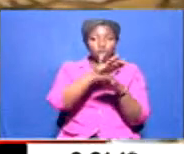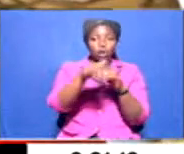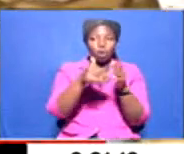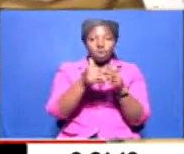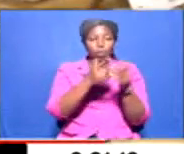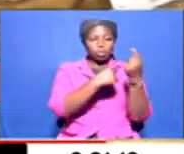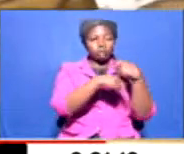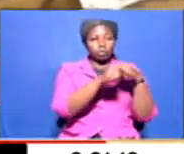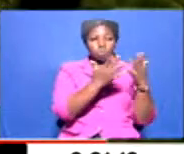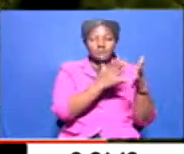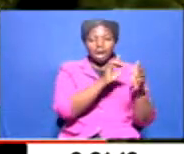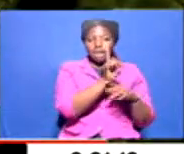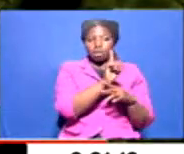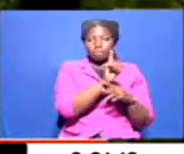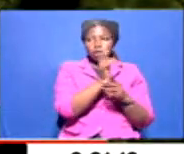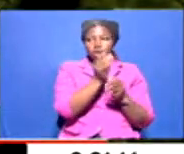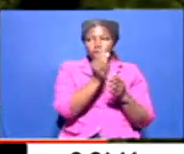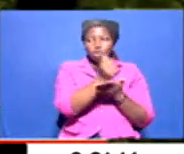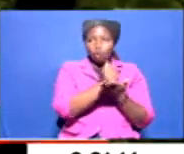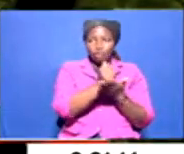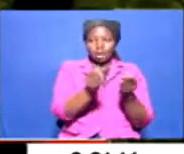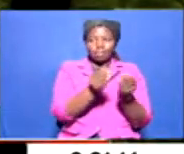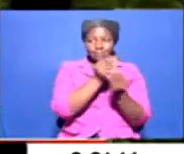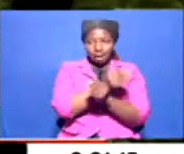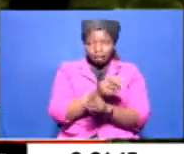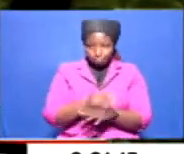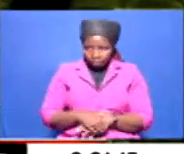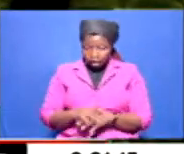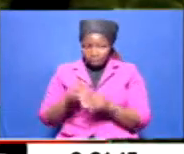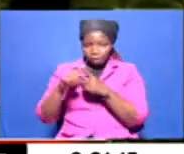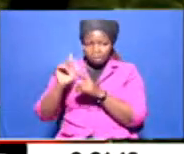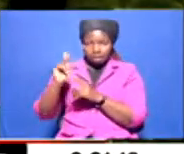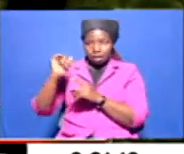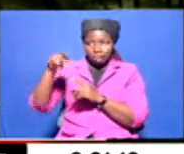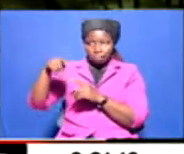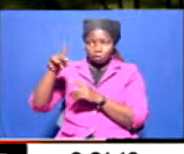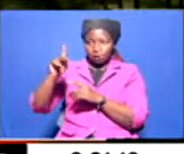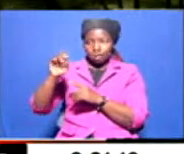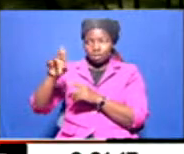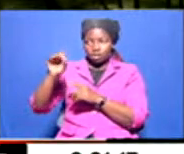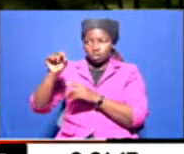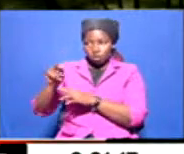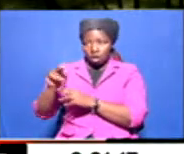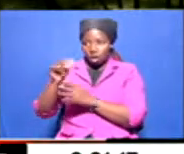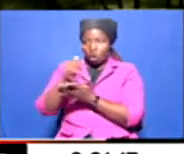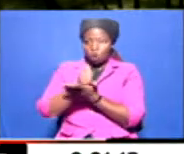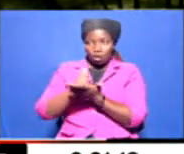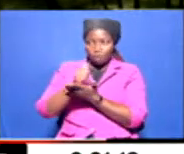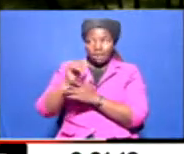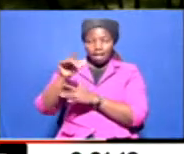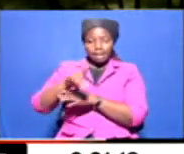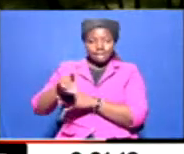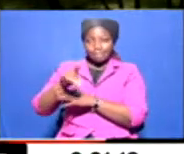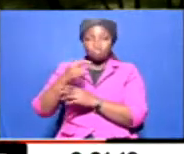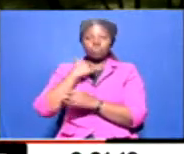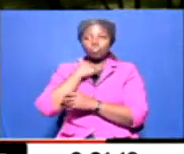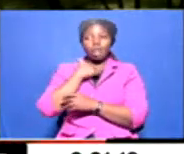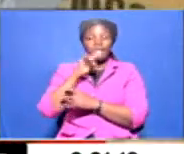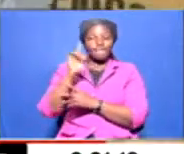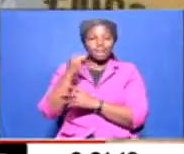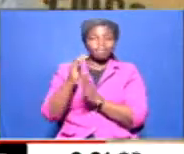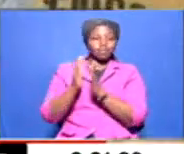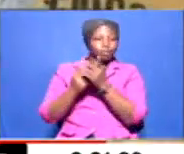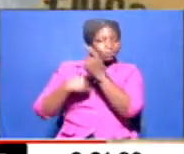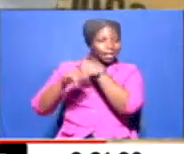Exchange. However, the Kipkeleon Coffee District Union was the first cooperative to make direct sales to South Korea,